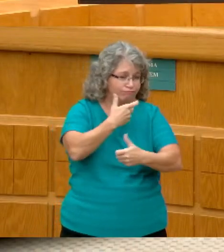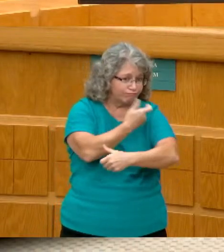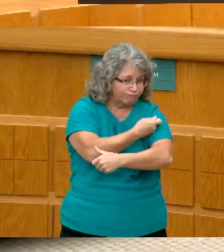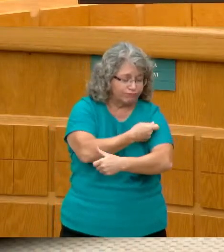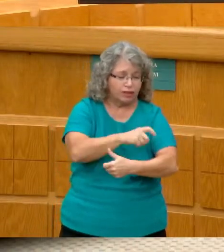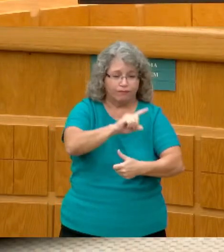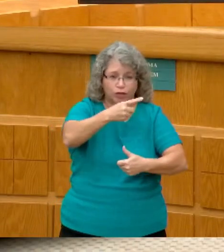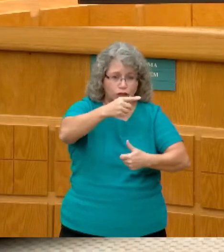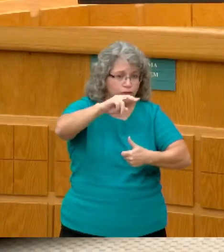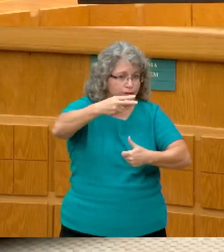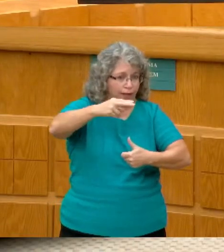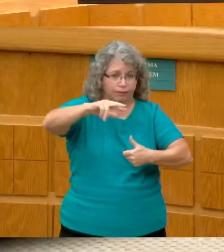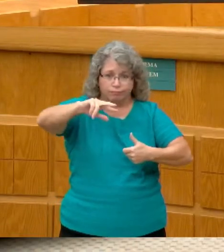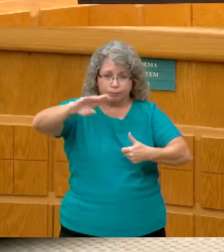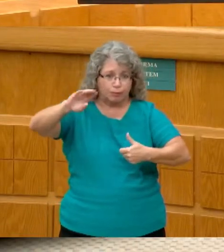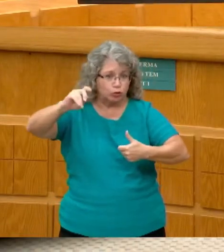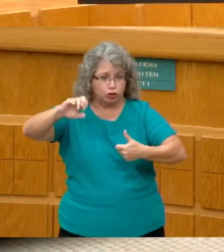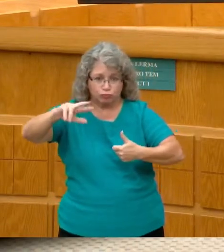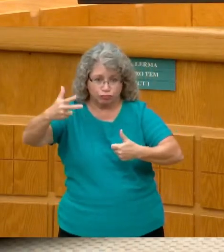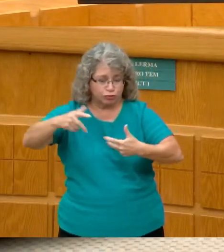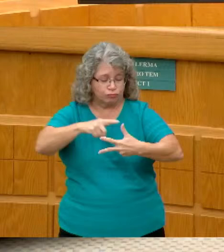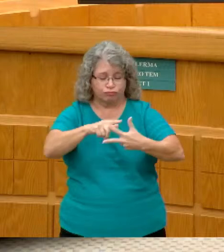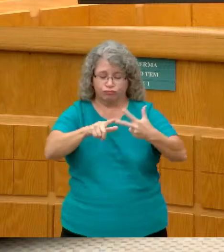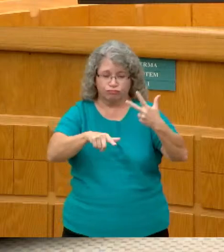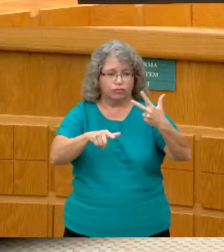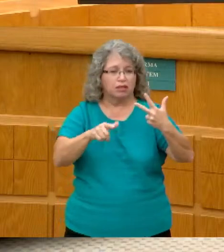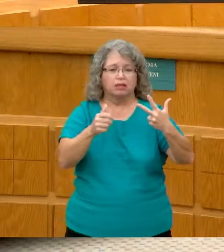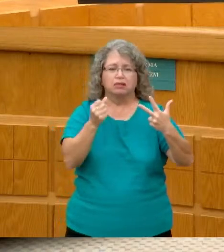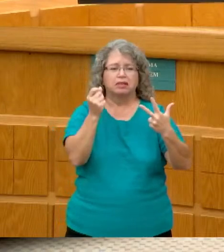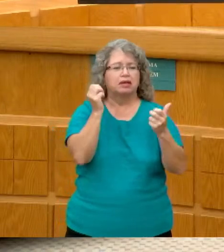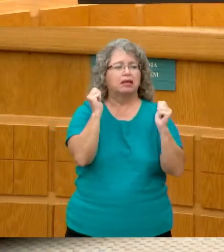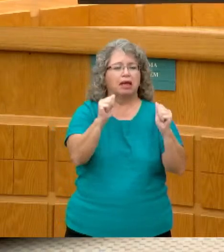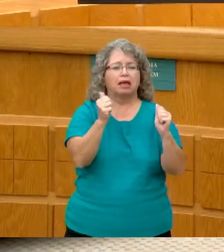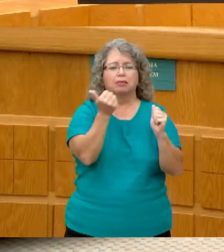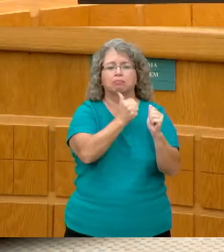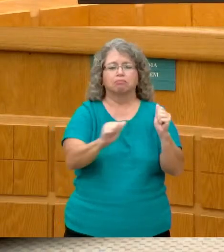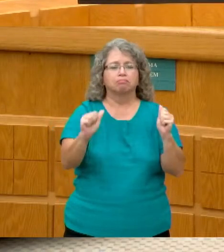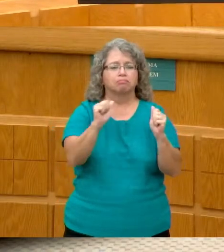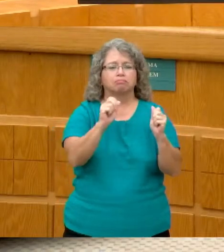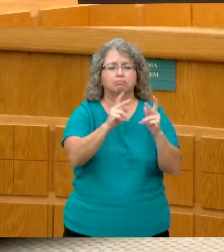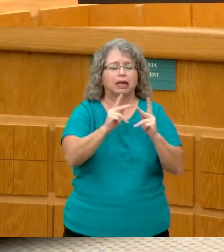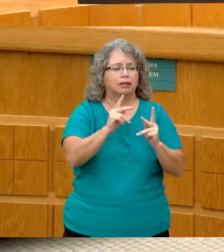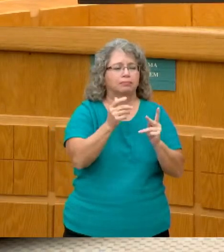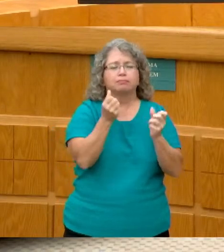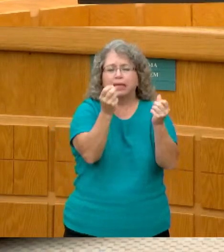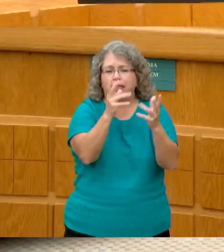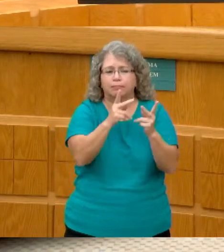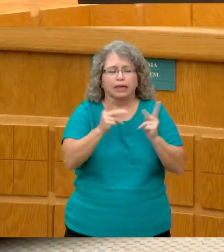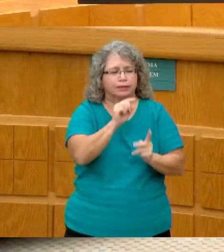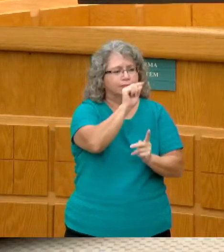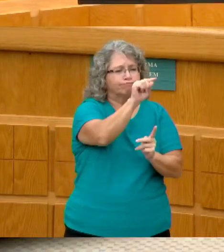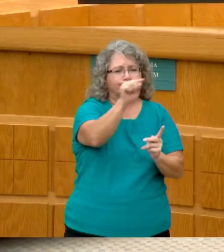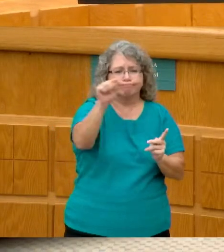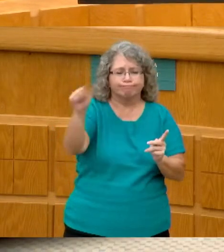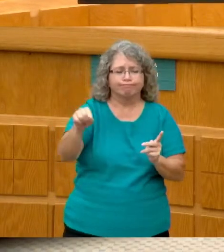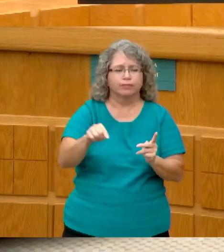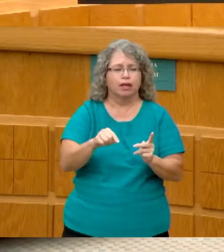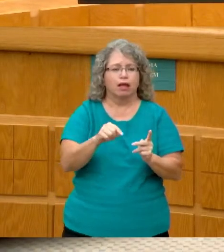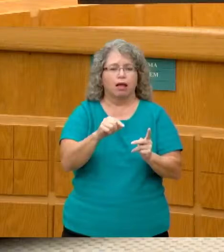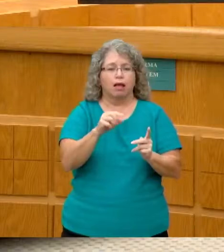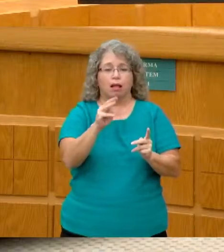family. La Palmera Mall continues to be the busiest clinic. It's located in the old Charming Charlie